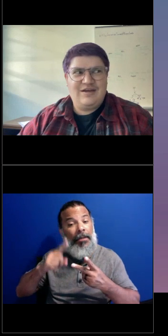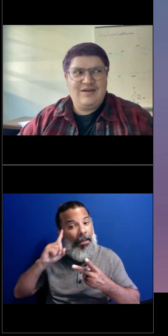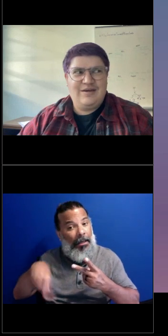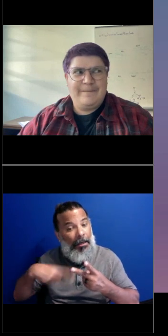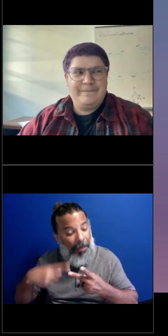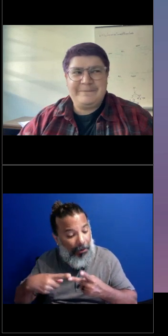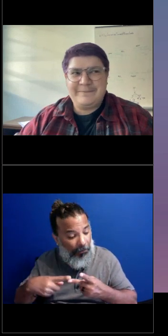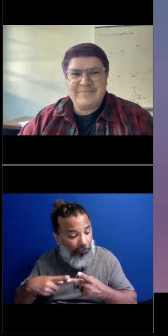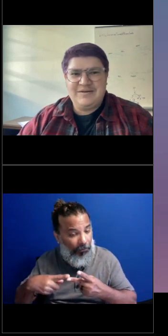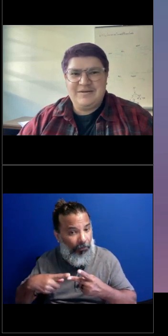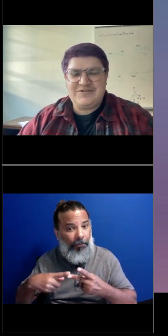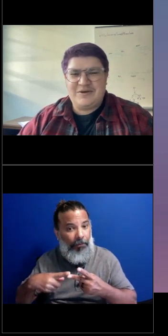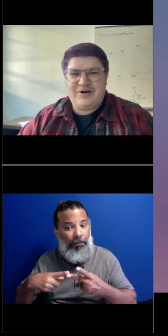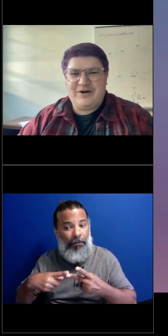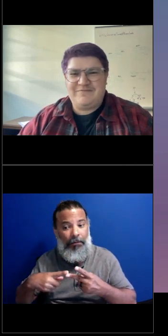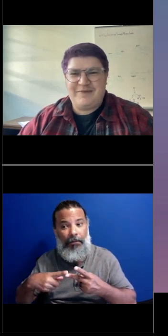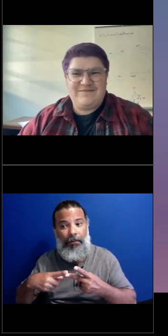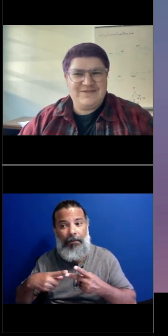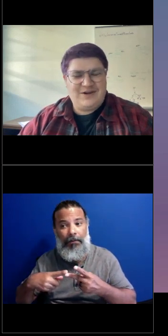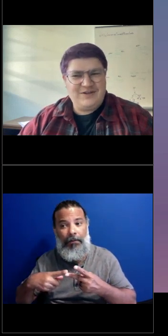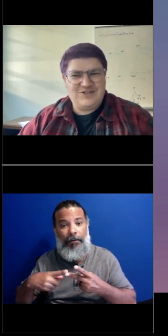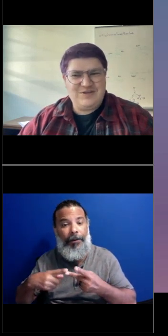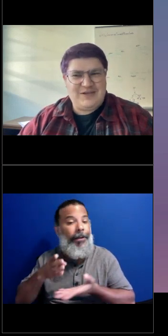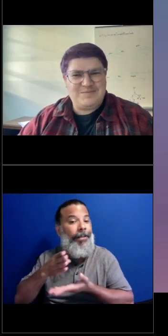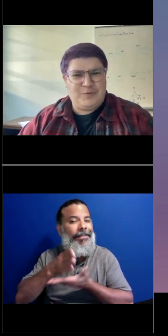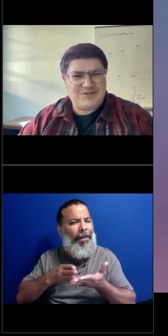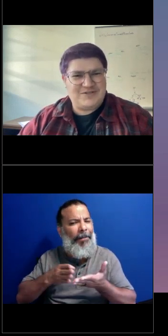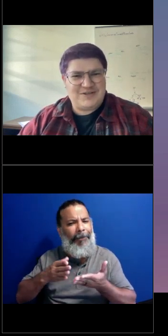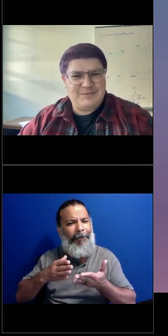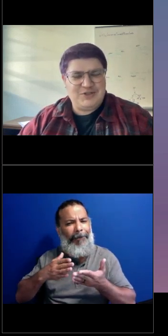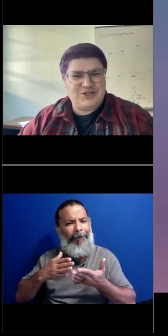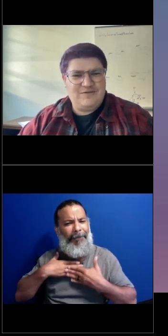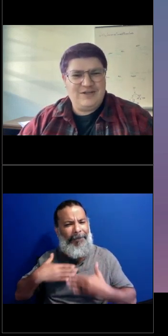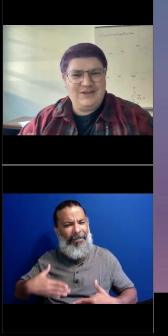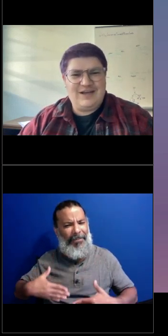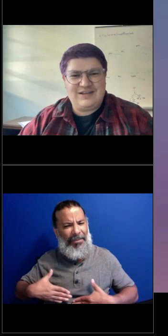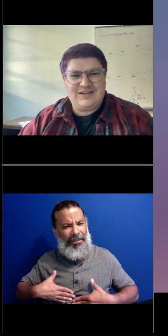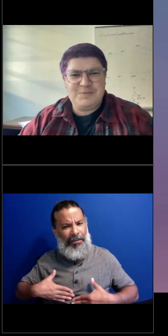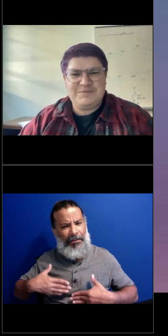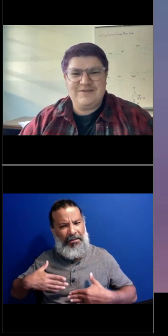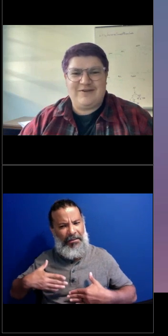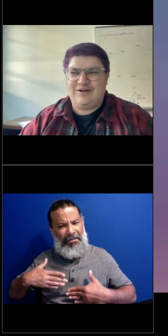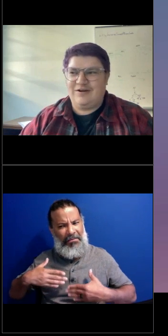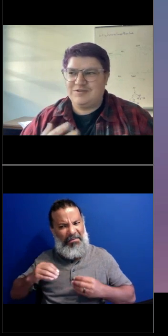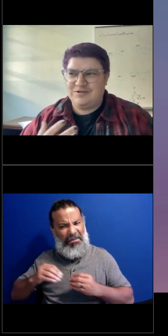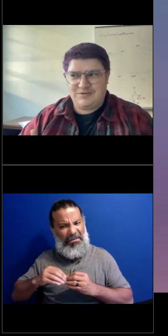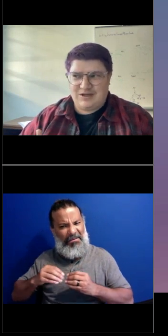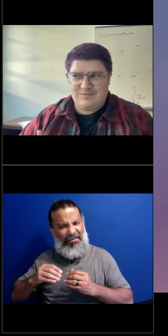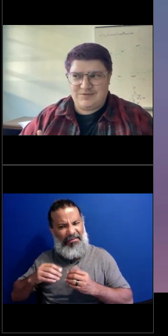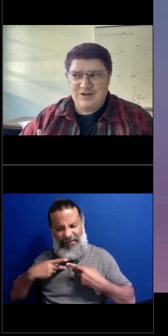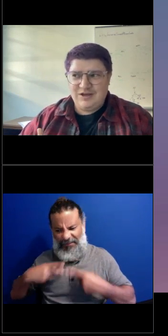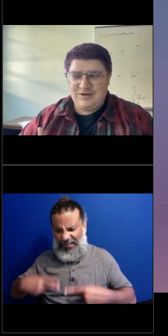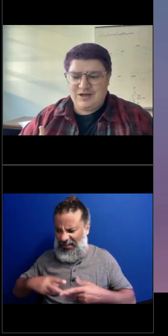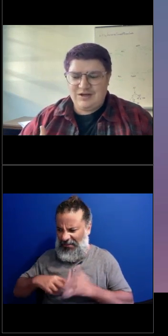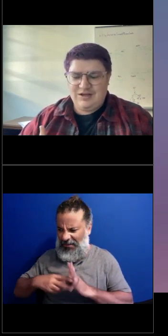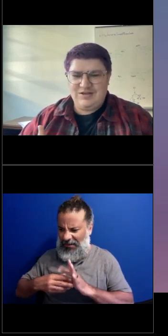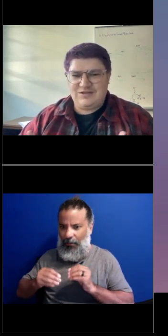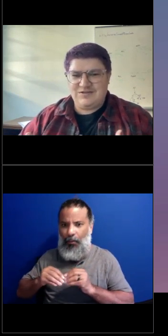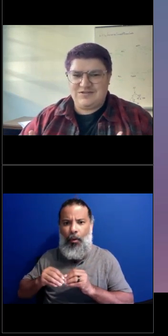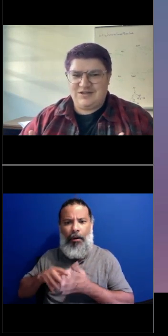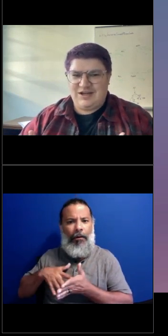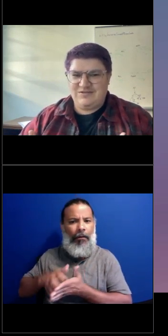like some part of my physiology makes me more susceptible to COVID? Like, let's be specific here. And so sometimes you're